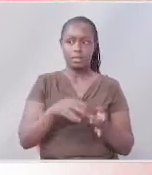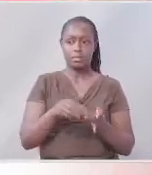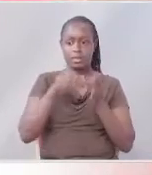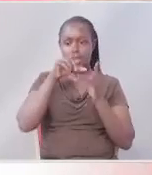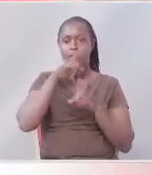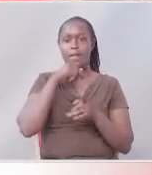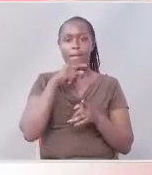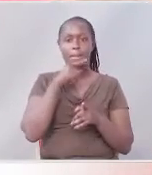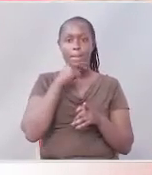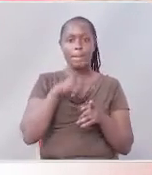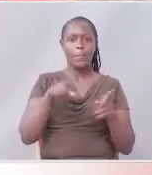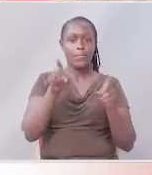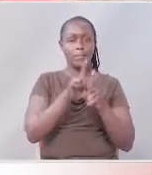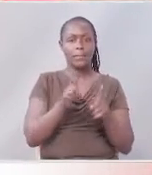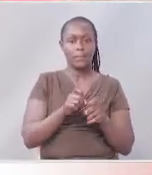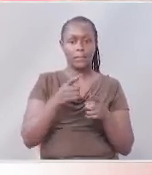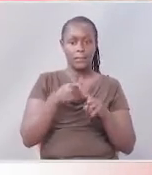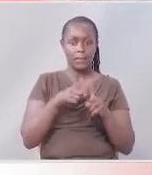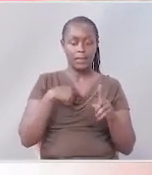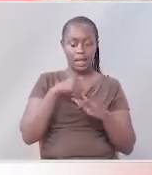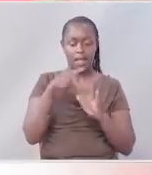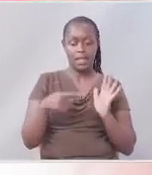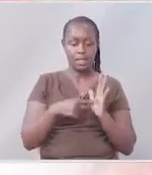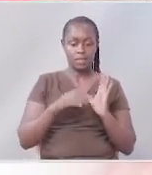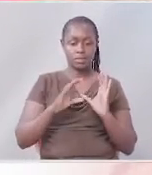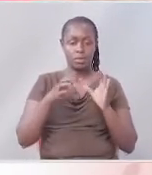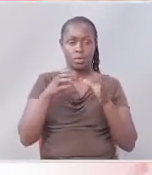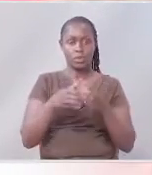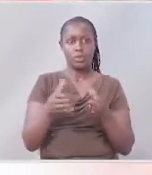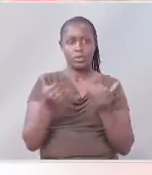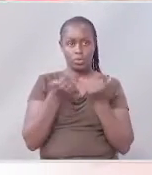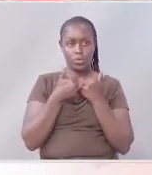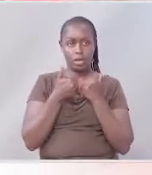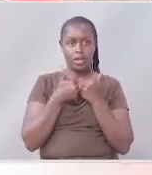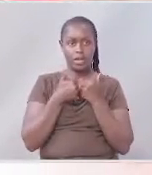child. Apparently in this community there is